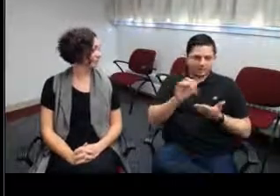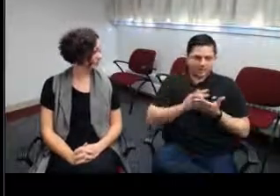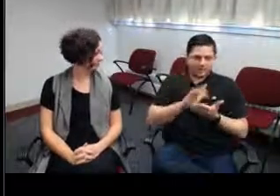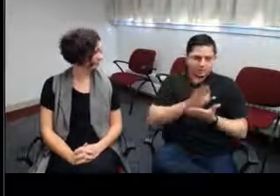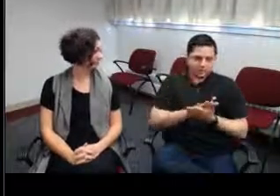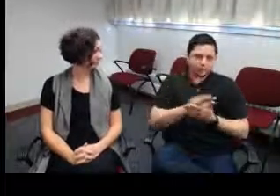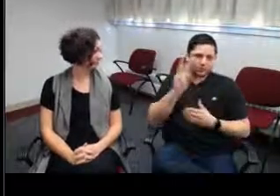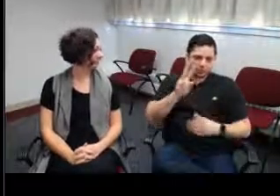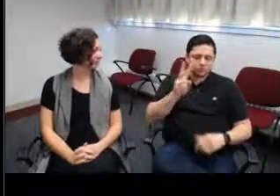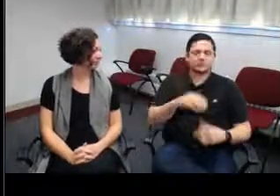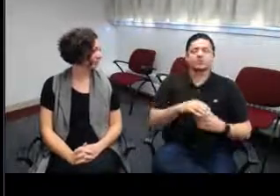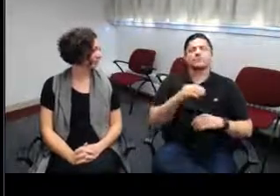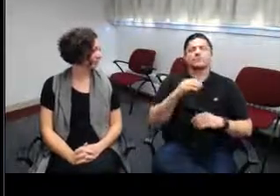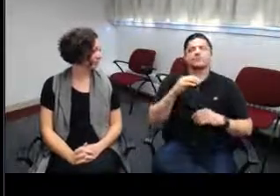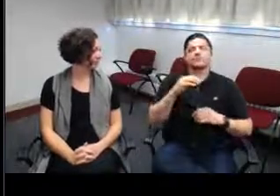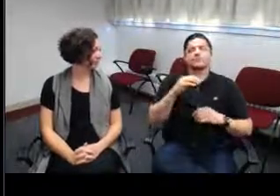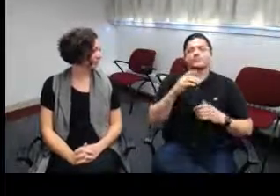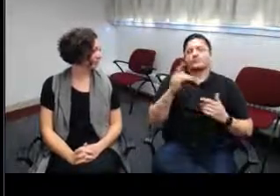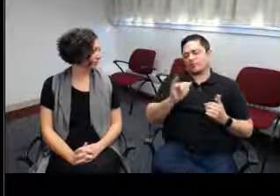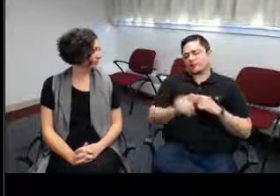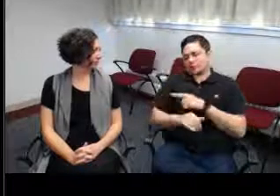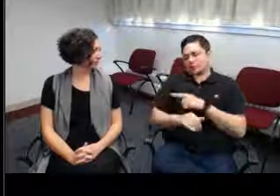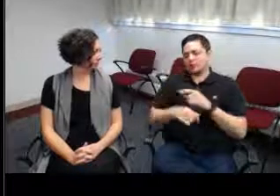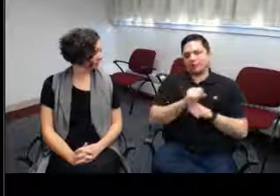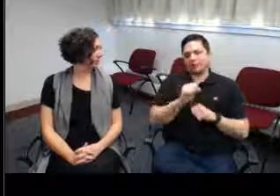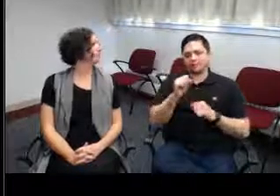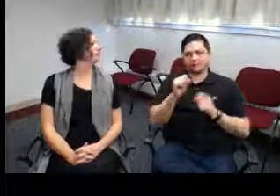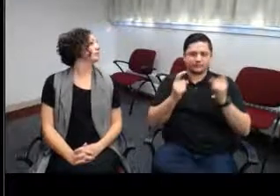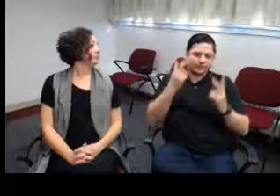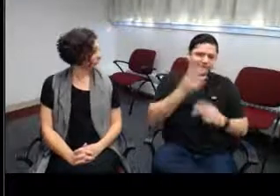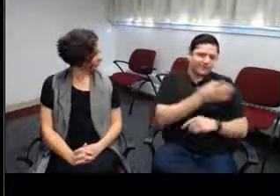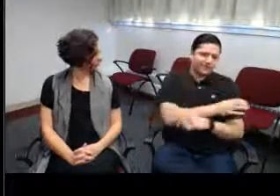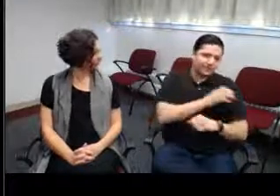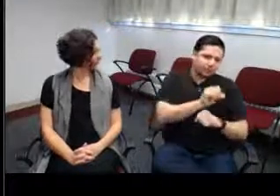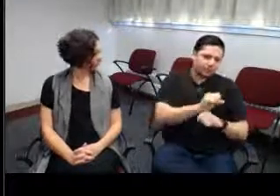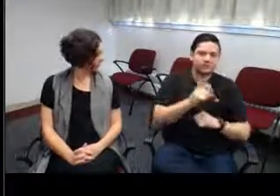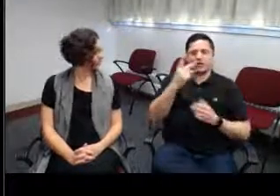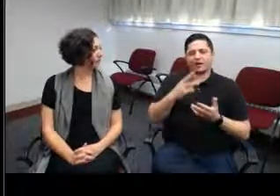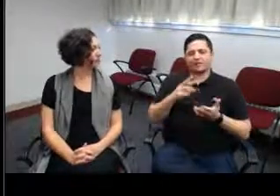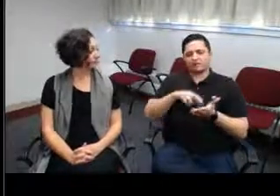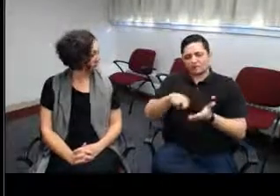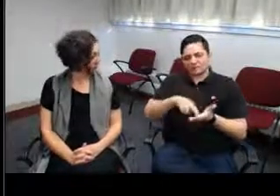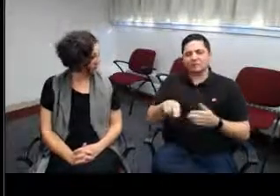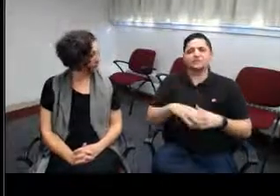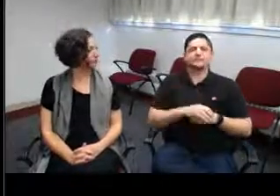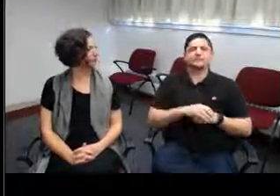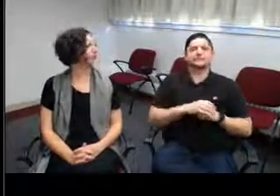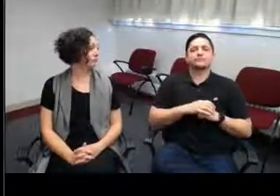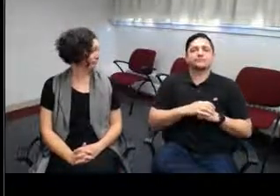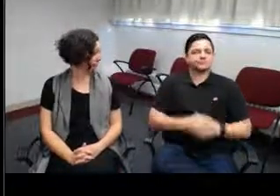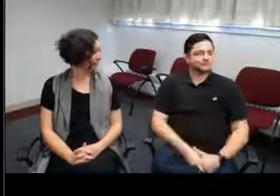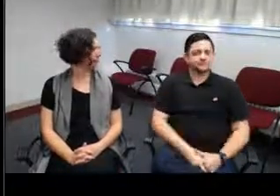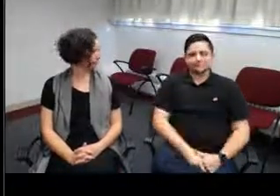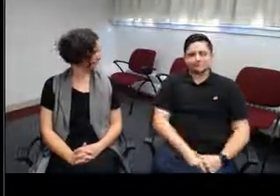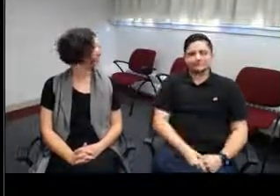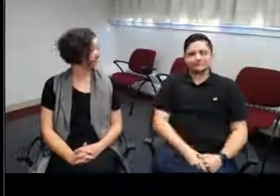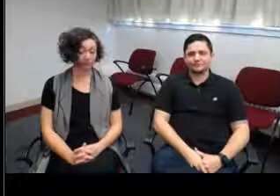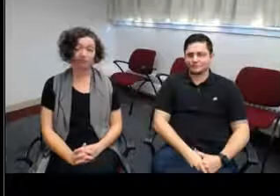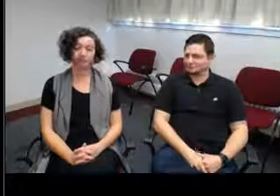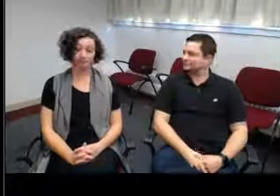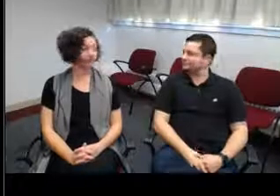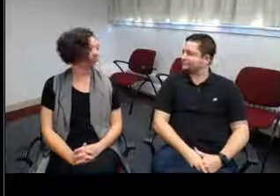I am a postdoctoral fellow here at UMass Medical School in Worcester. And like Melissa, I do some of